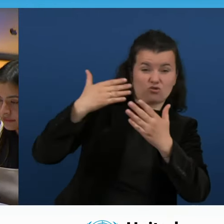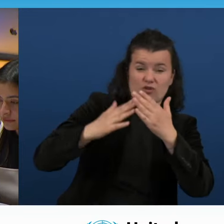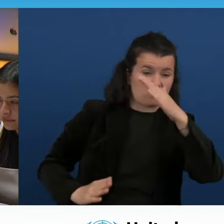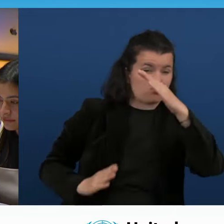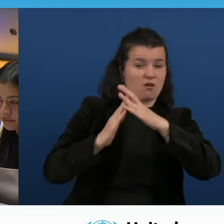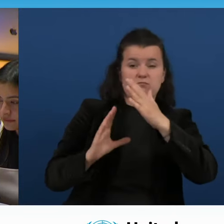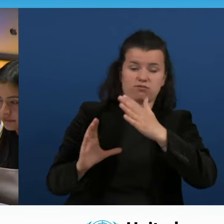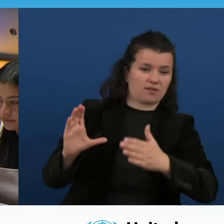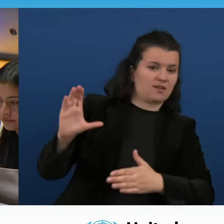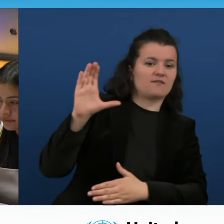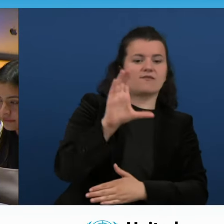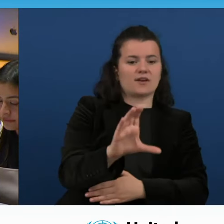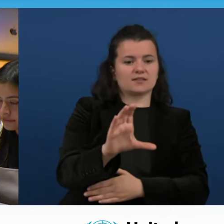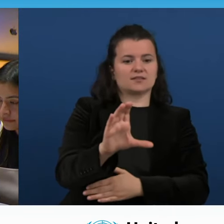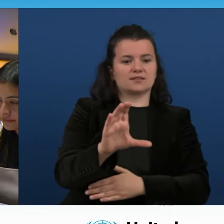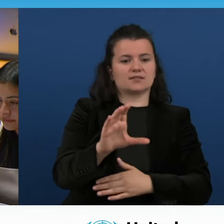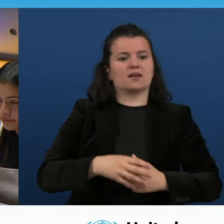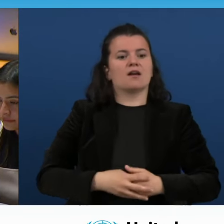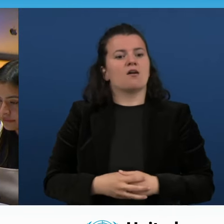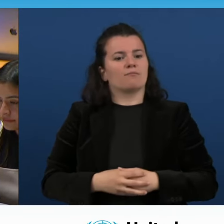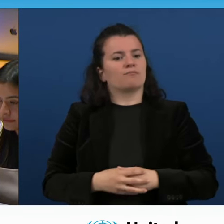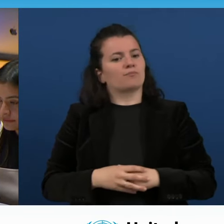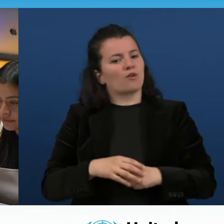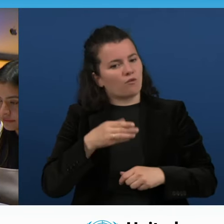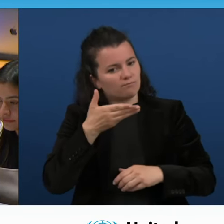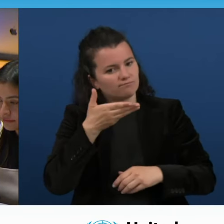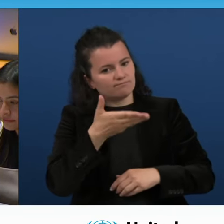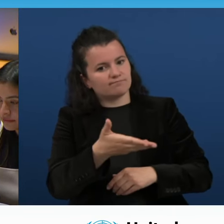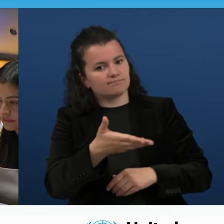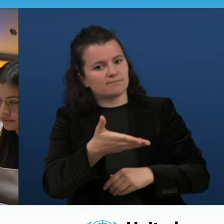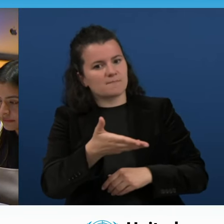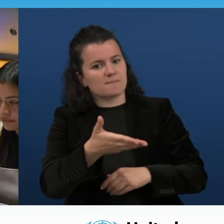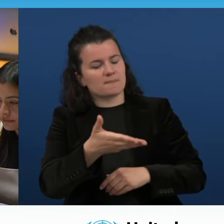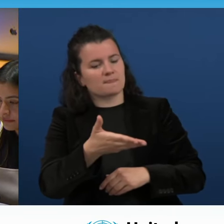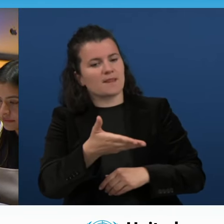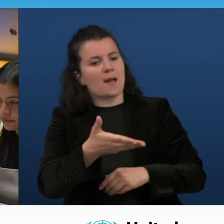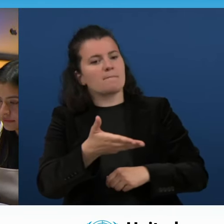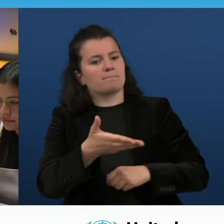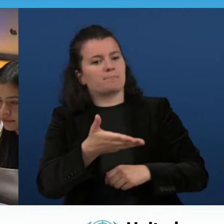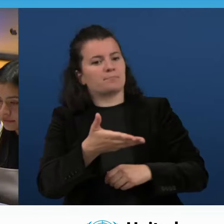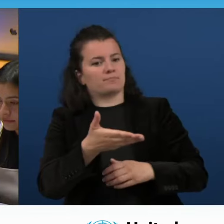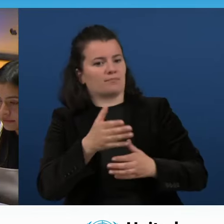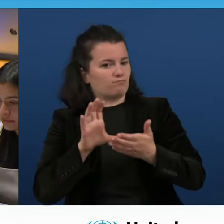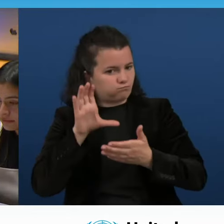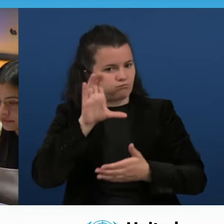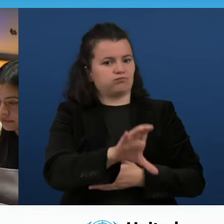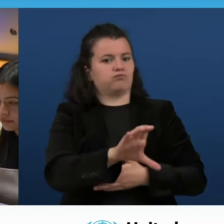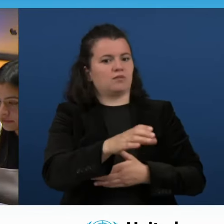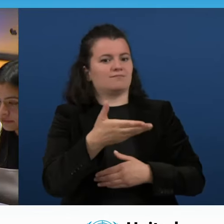as investing in the most impoverished sectors of the society of Honduras. And